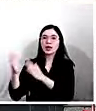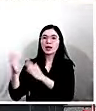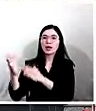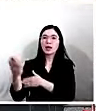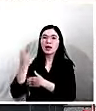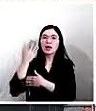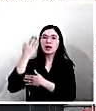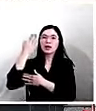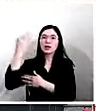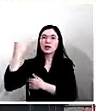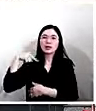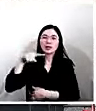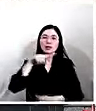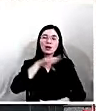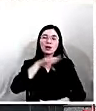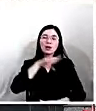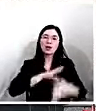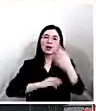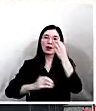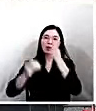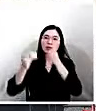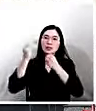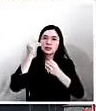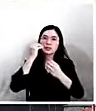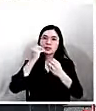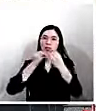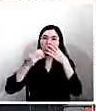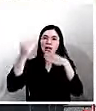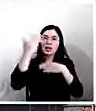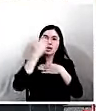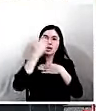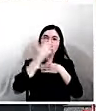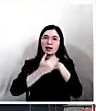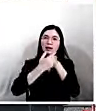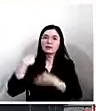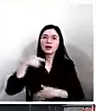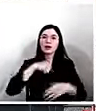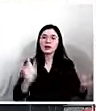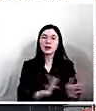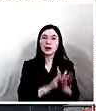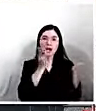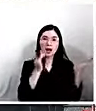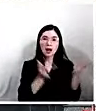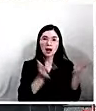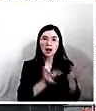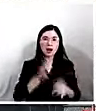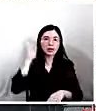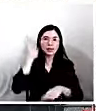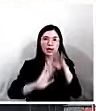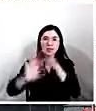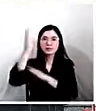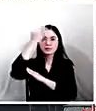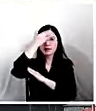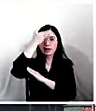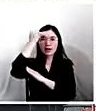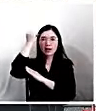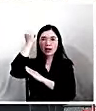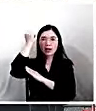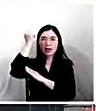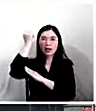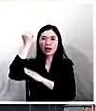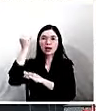set. Yours as we eat the bread of our debts